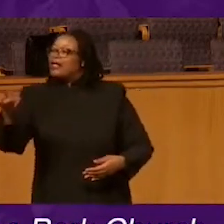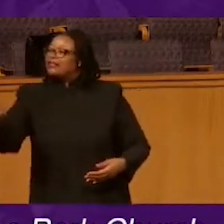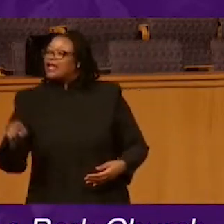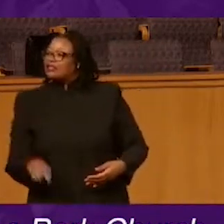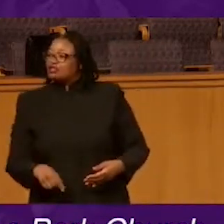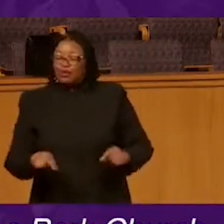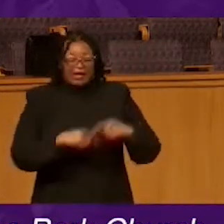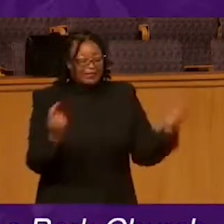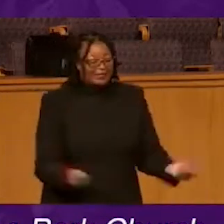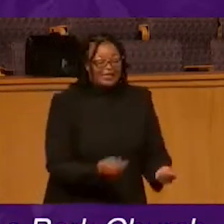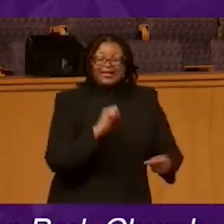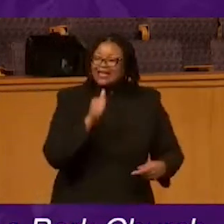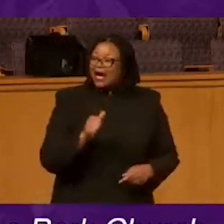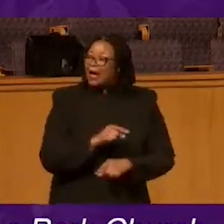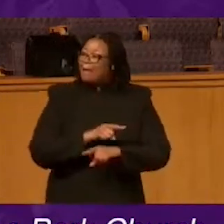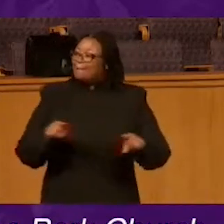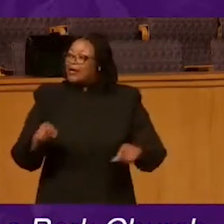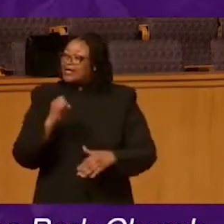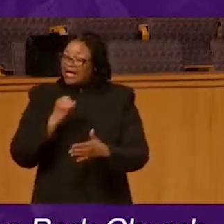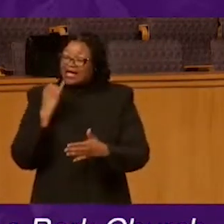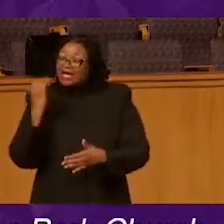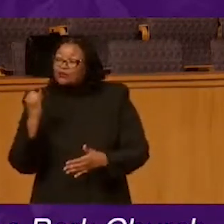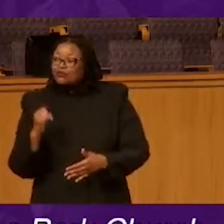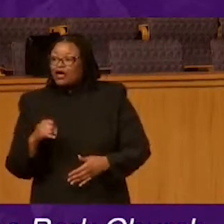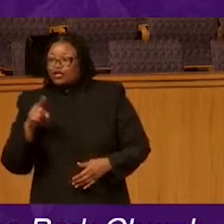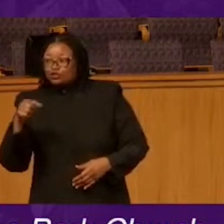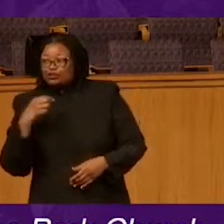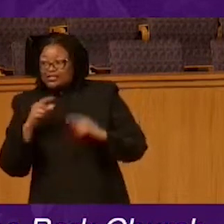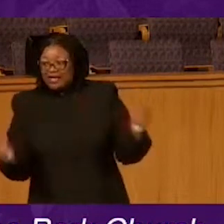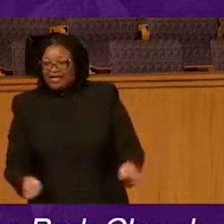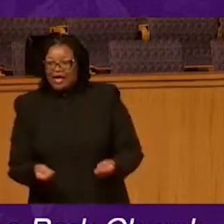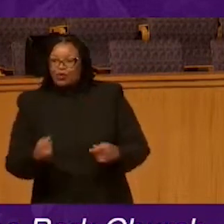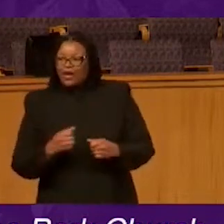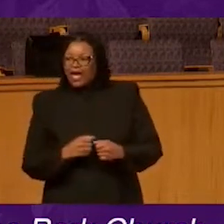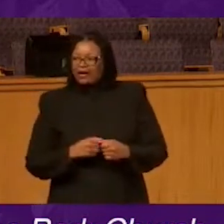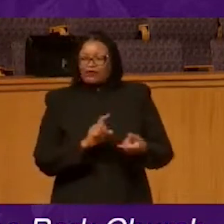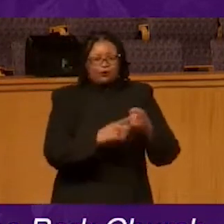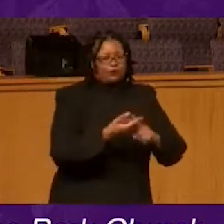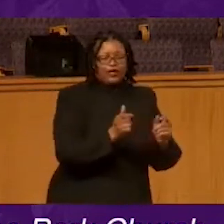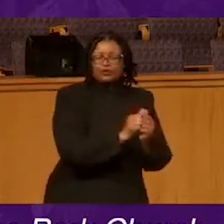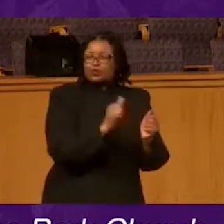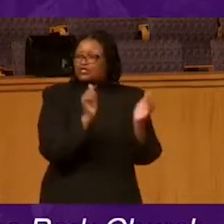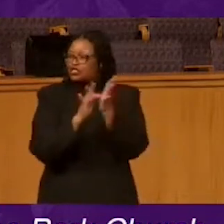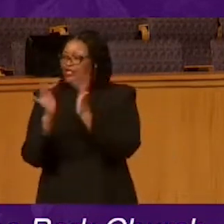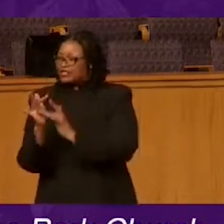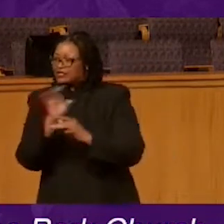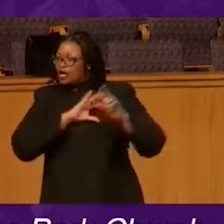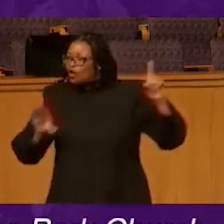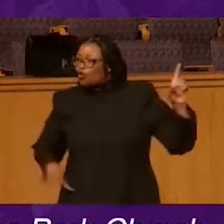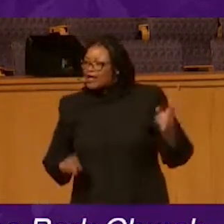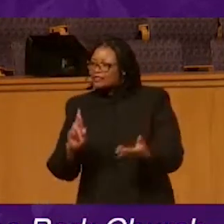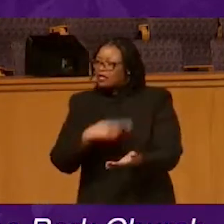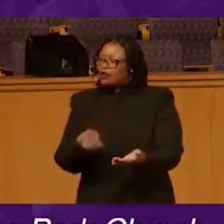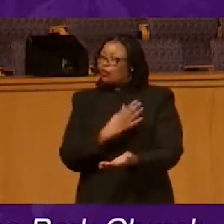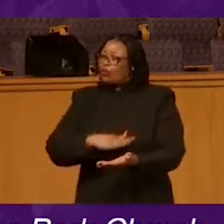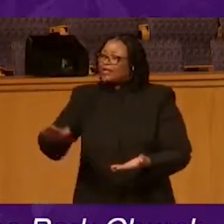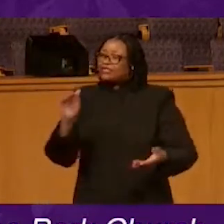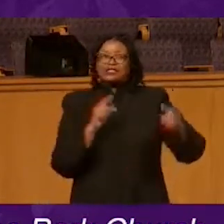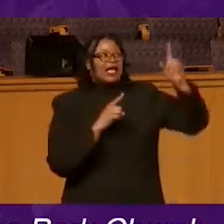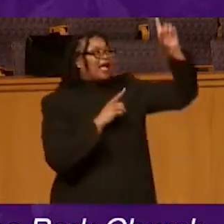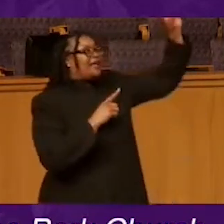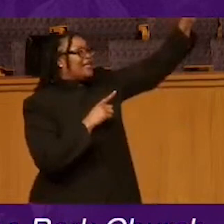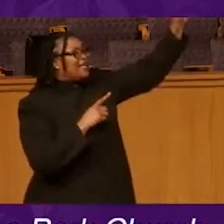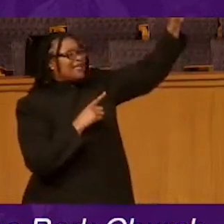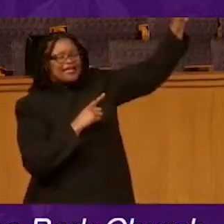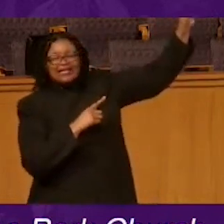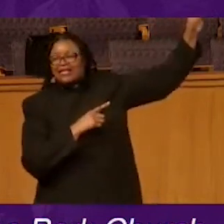not. But if anyone does sin, we have an advocate with the Father, being Jesus Christ the righteous, and he is the